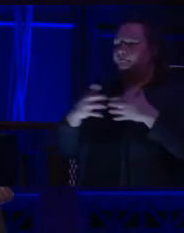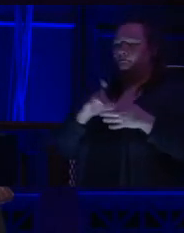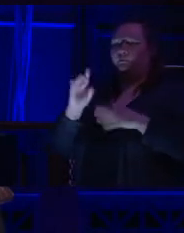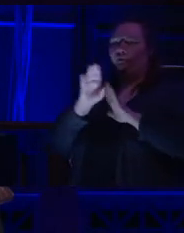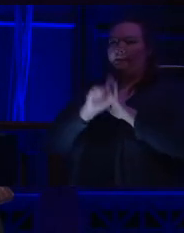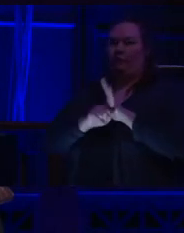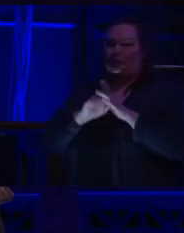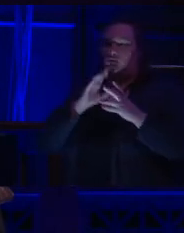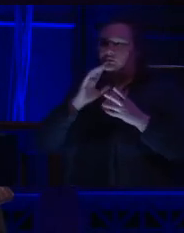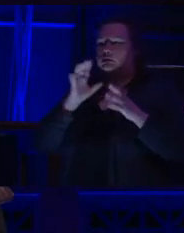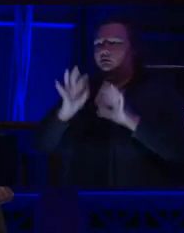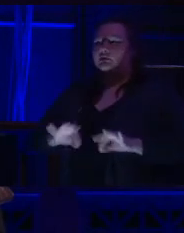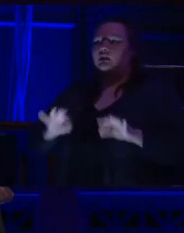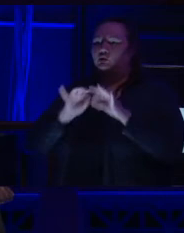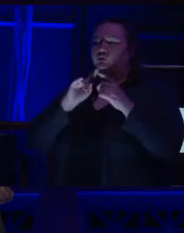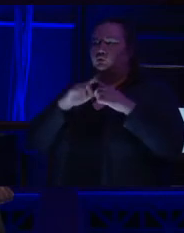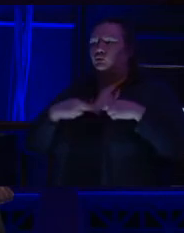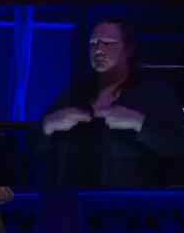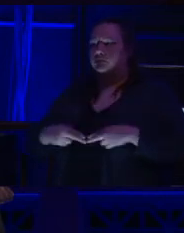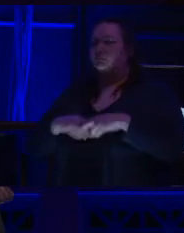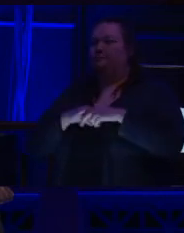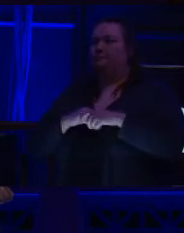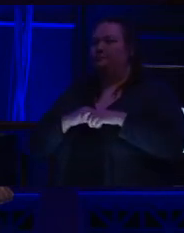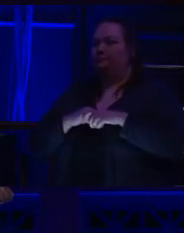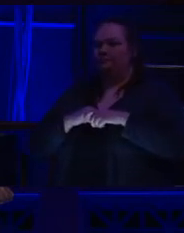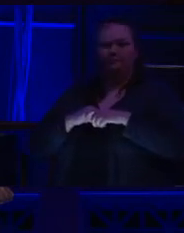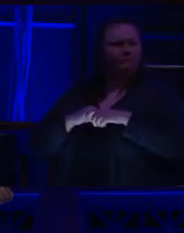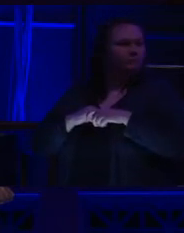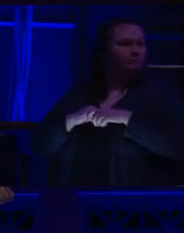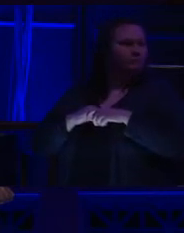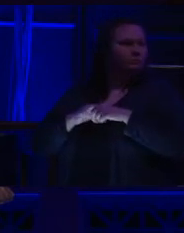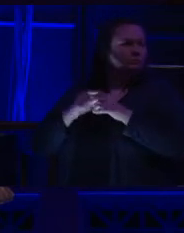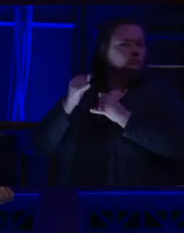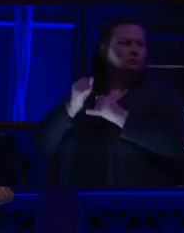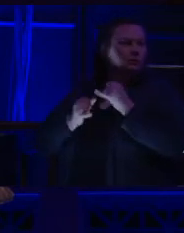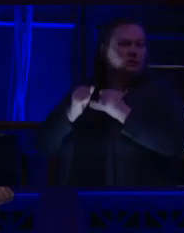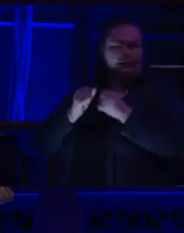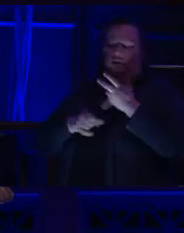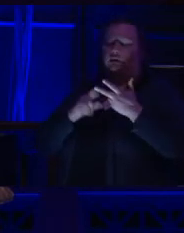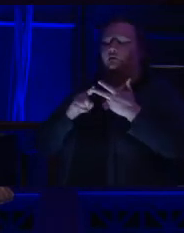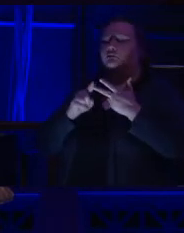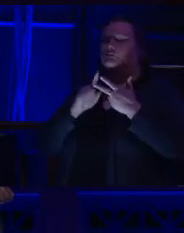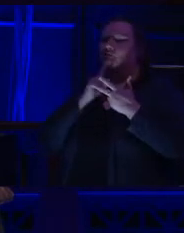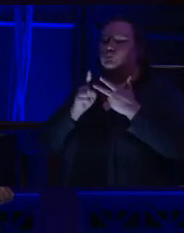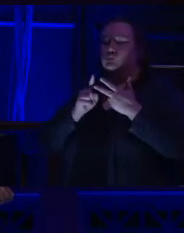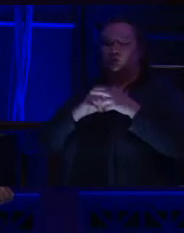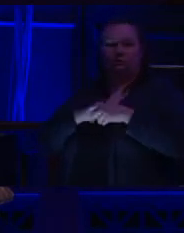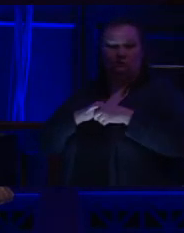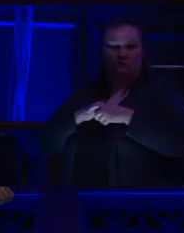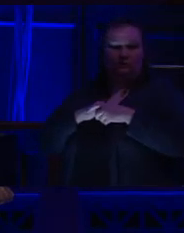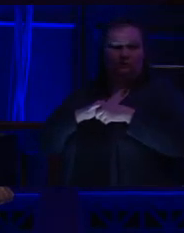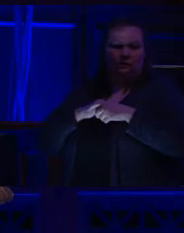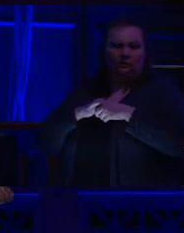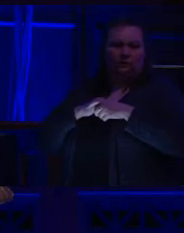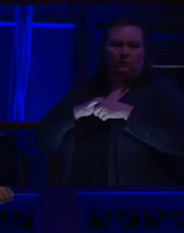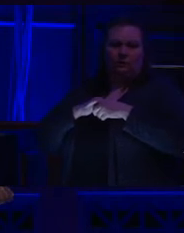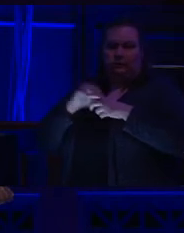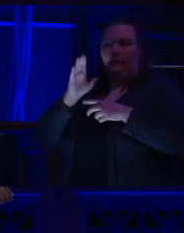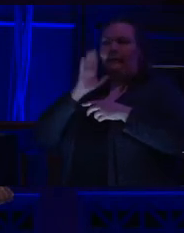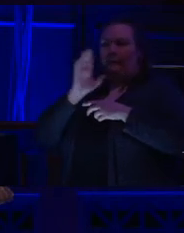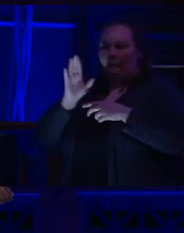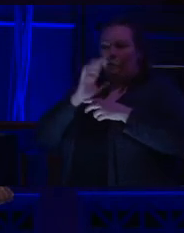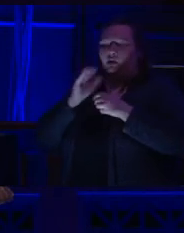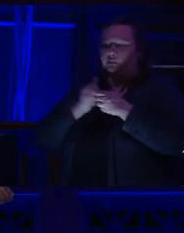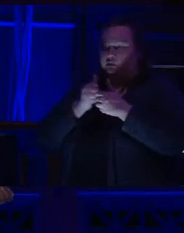essential to human progress. Finally, veritas, or truth. Center is devoted to pursuit of truth,